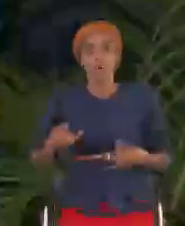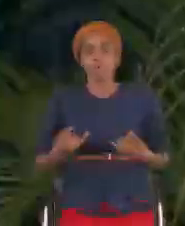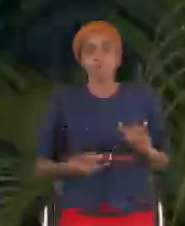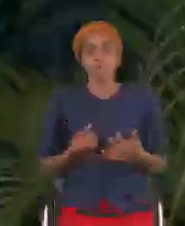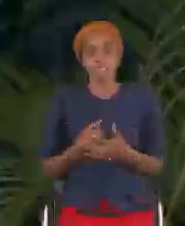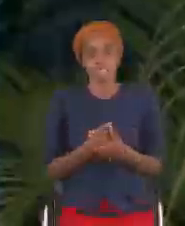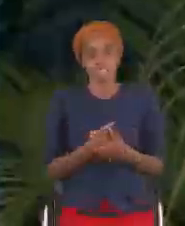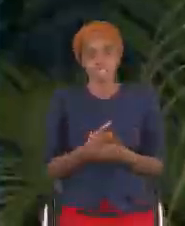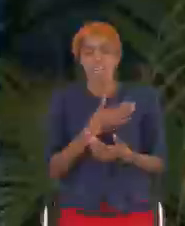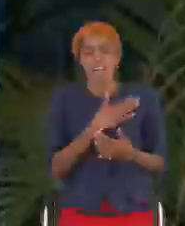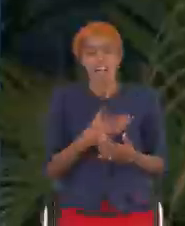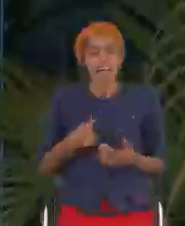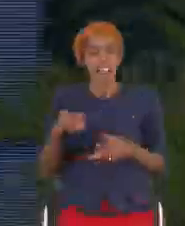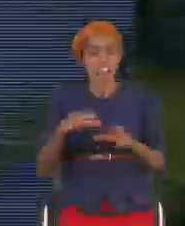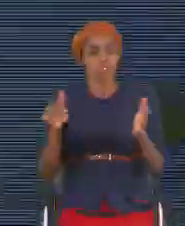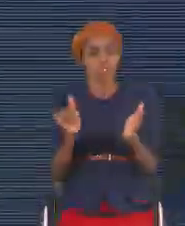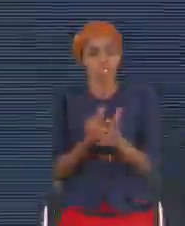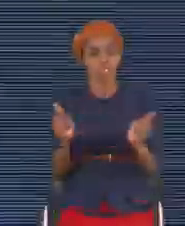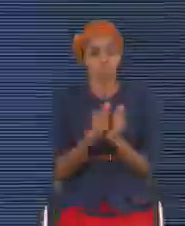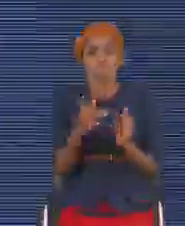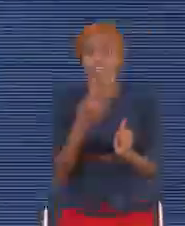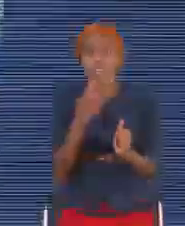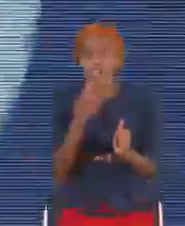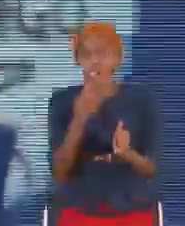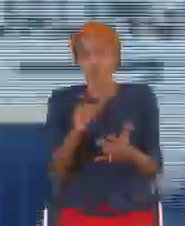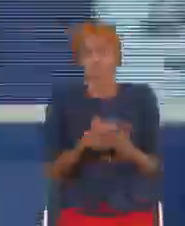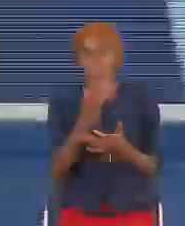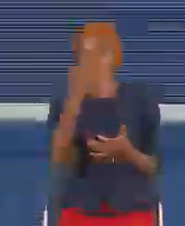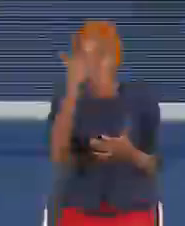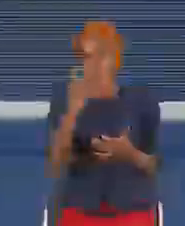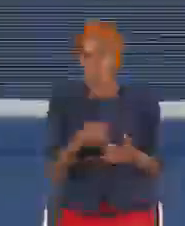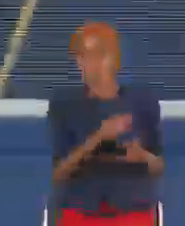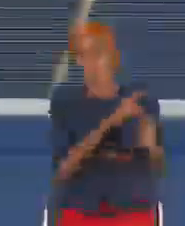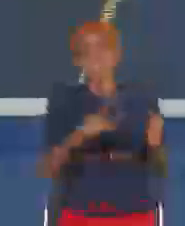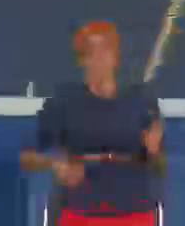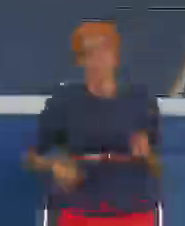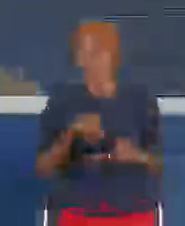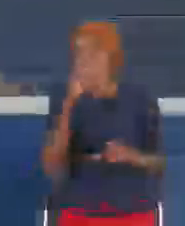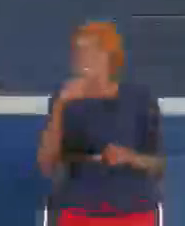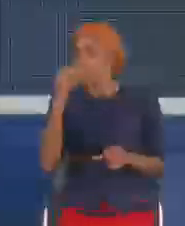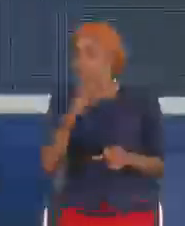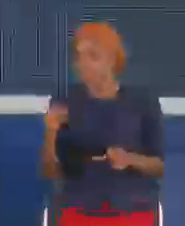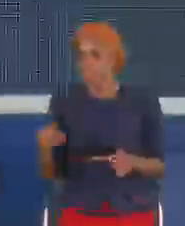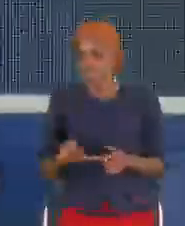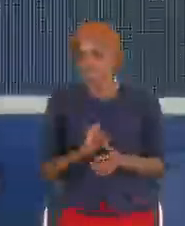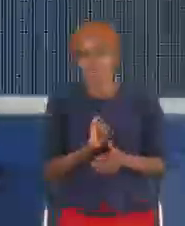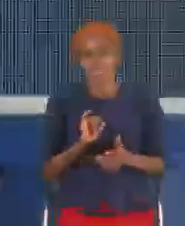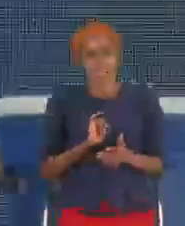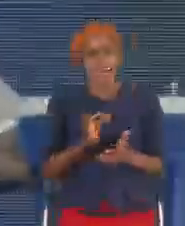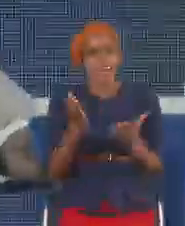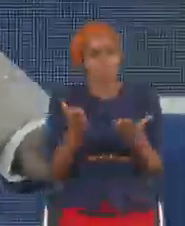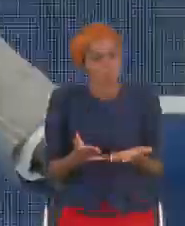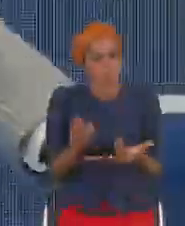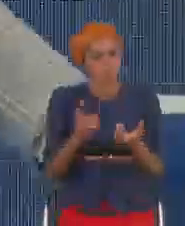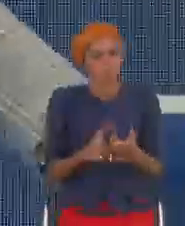they do that with their tongue. And that is why the Lord is saying, I want you to bring your